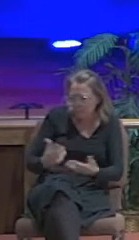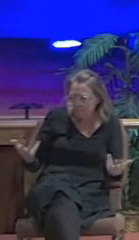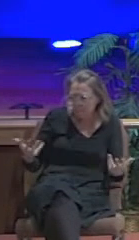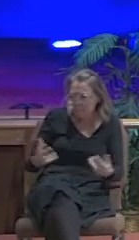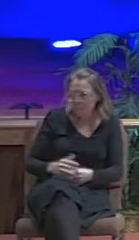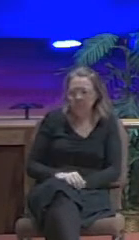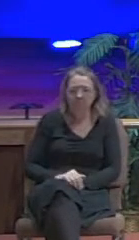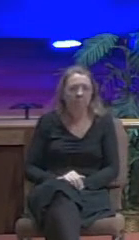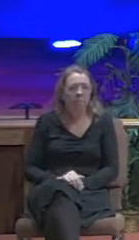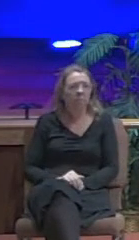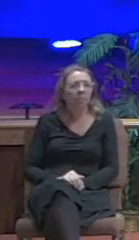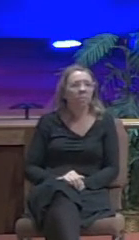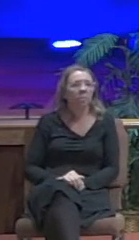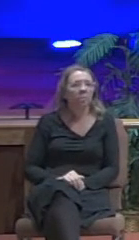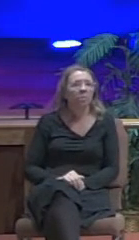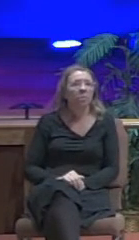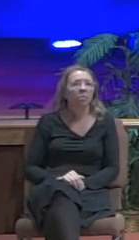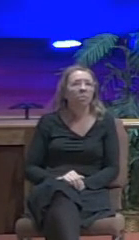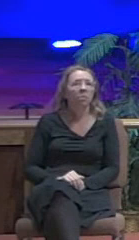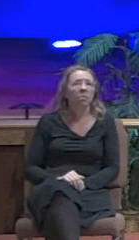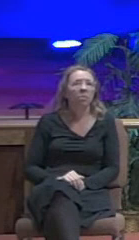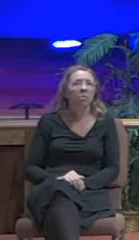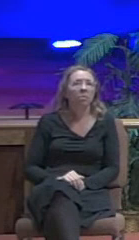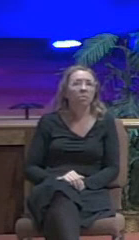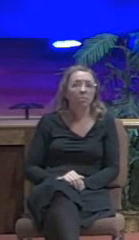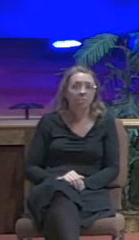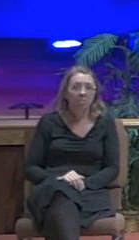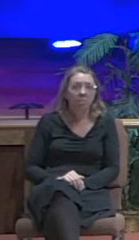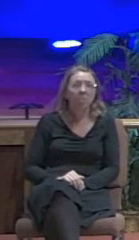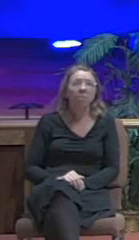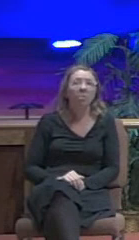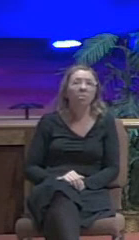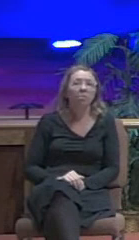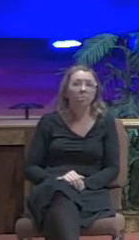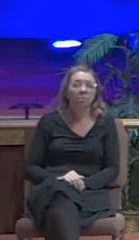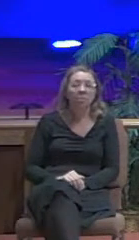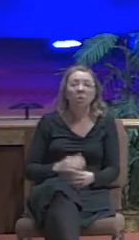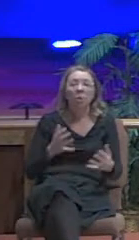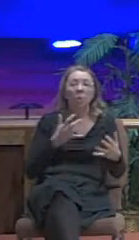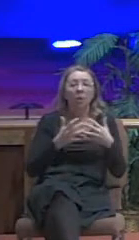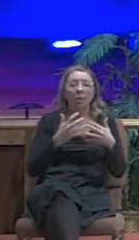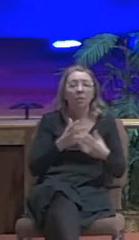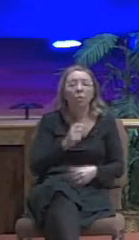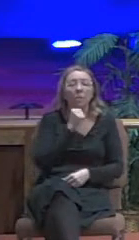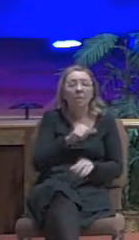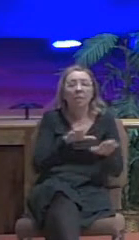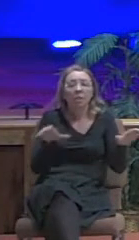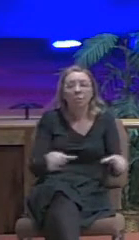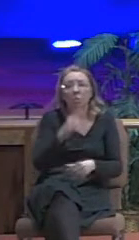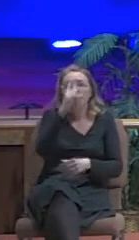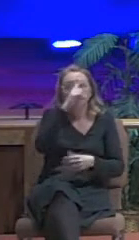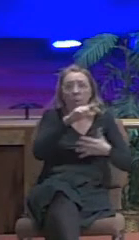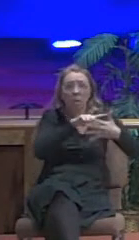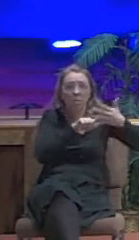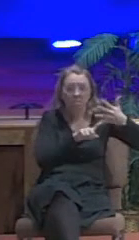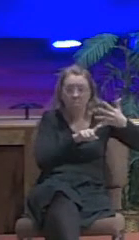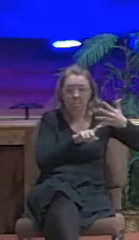You will reply, Truly I tell you, whatever you did not do for one of the least of these, you did not do for